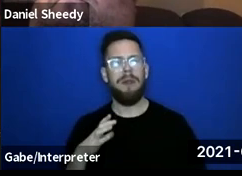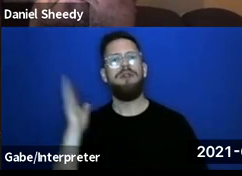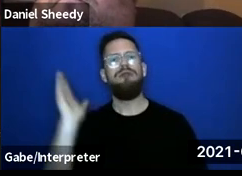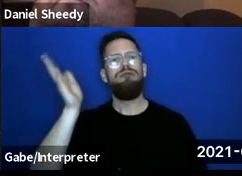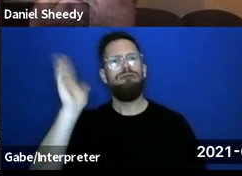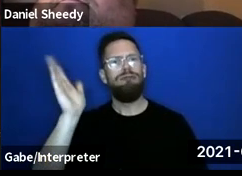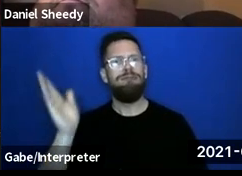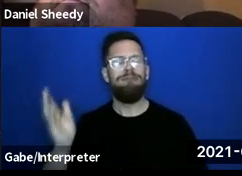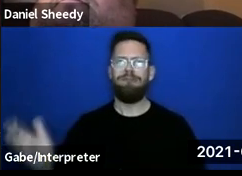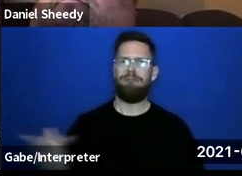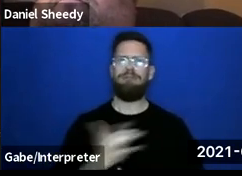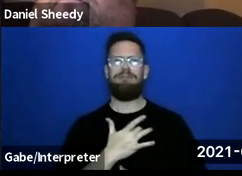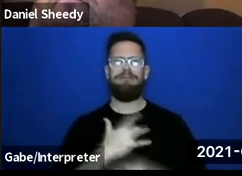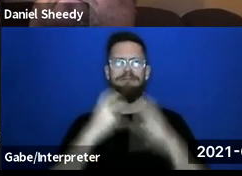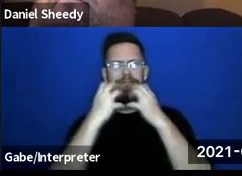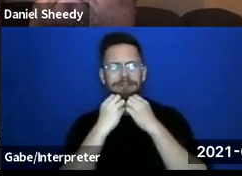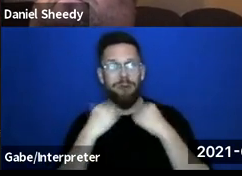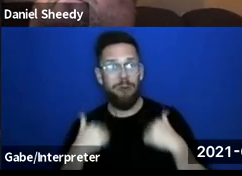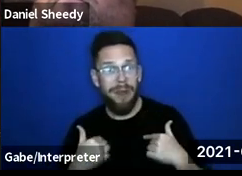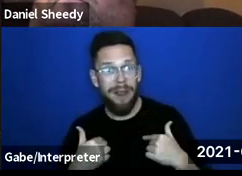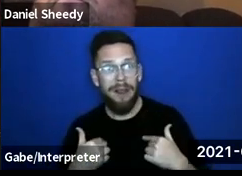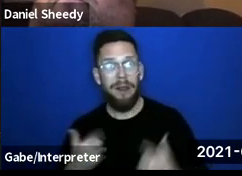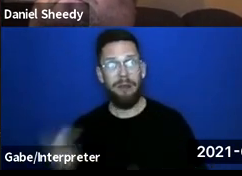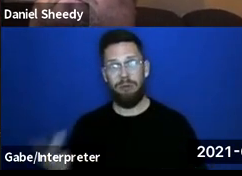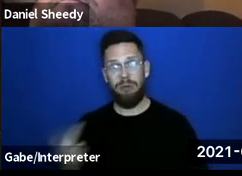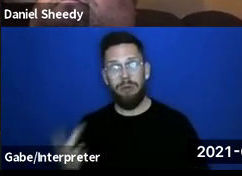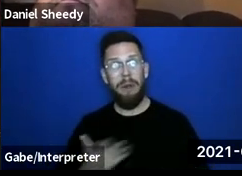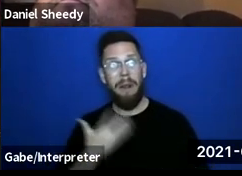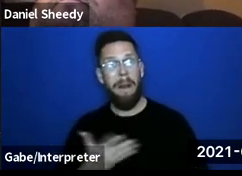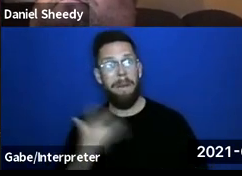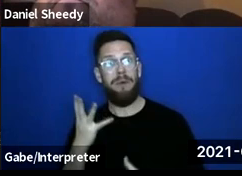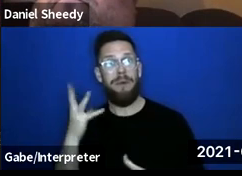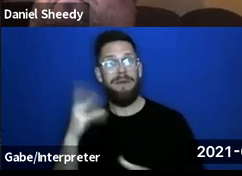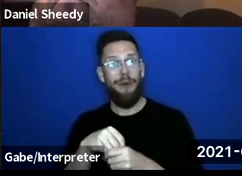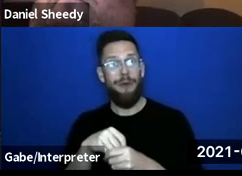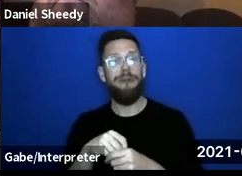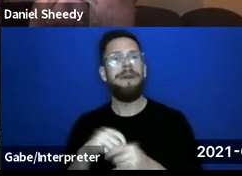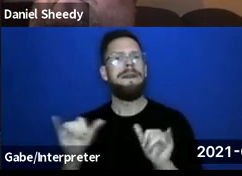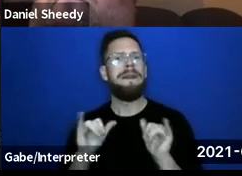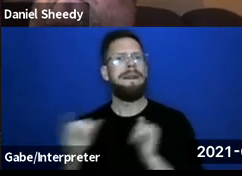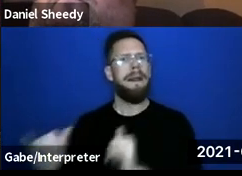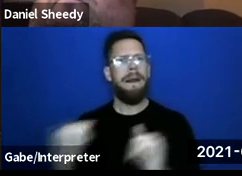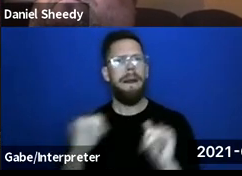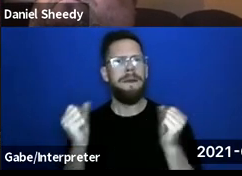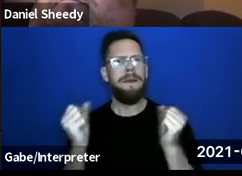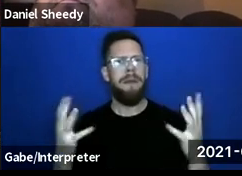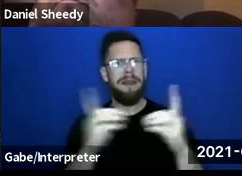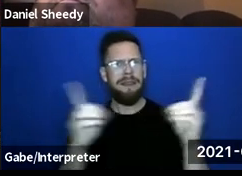and something that we are very glad to be a part of, as is many of the districts around the Commonwealth. In